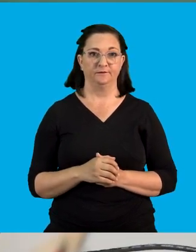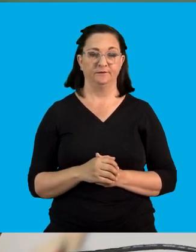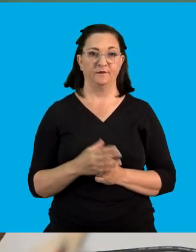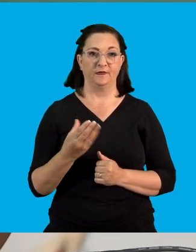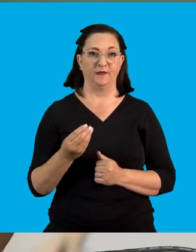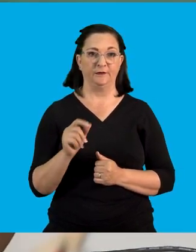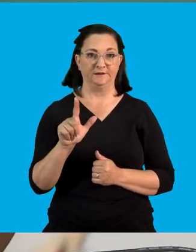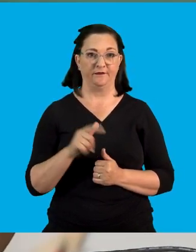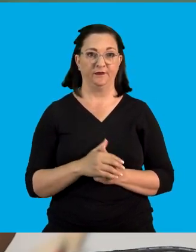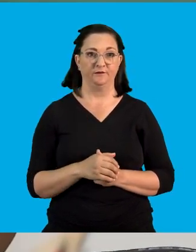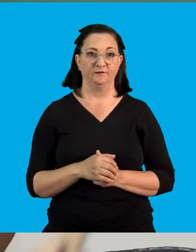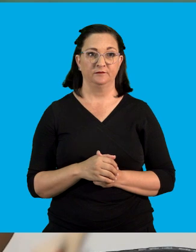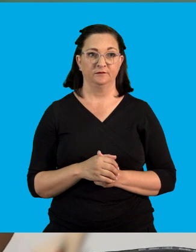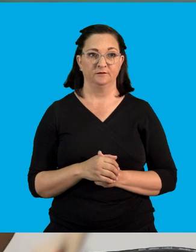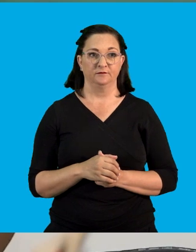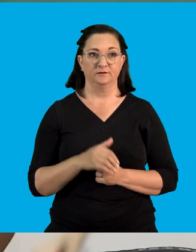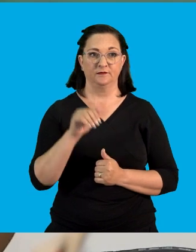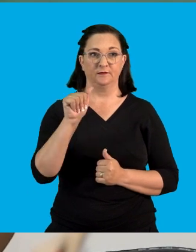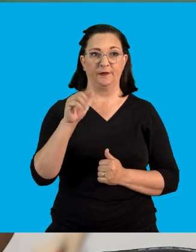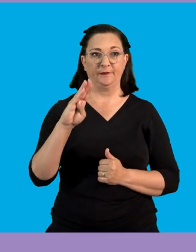All right, number 7.